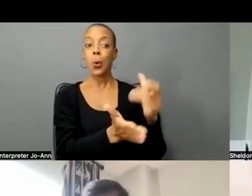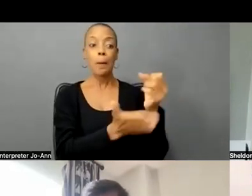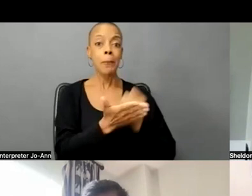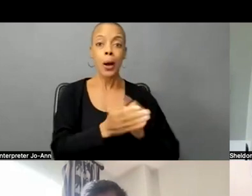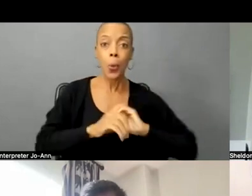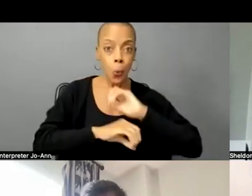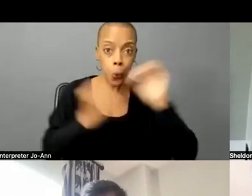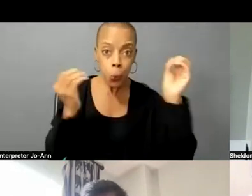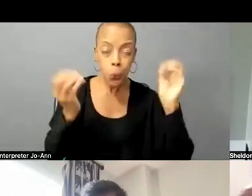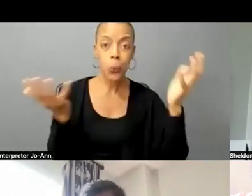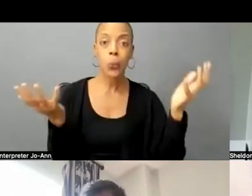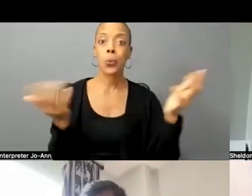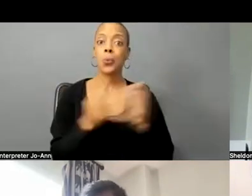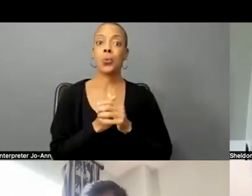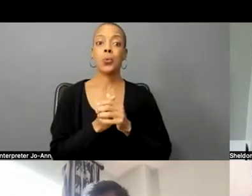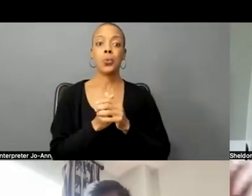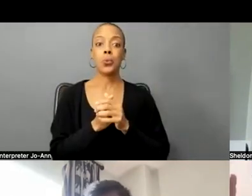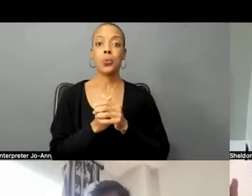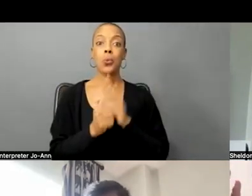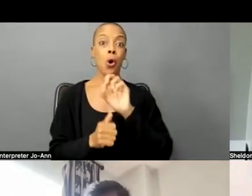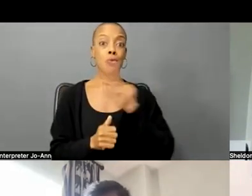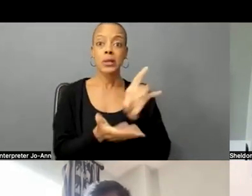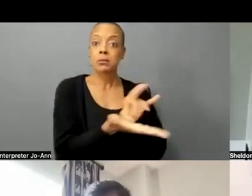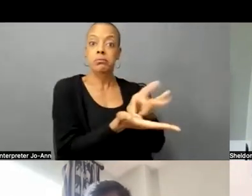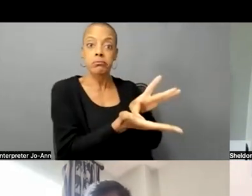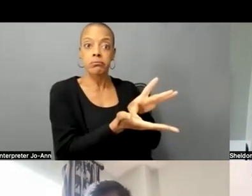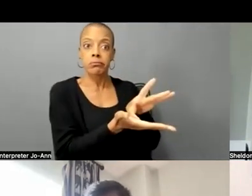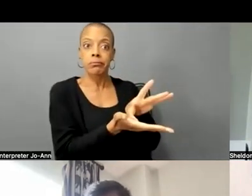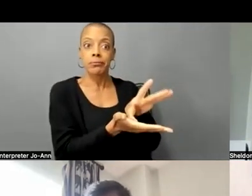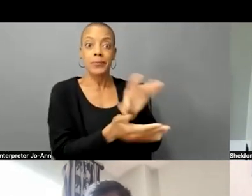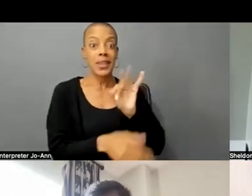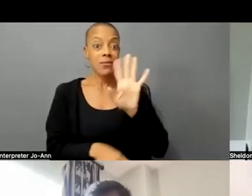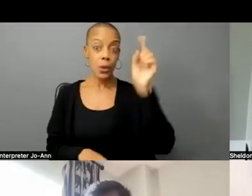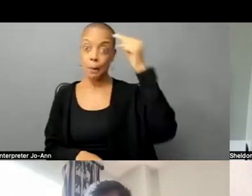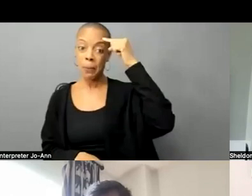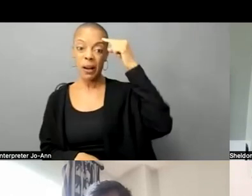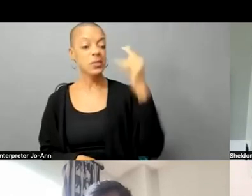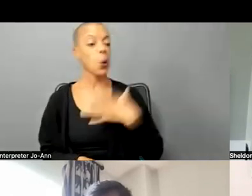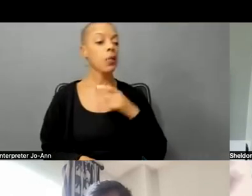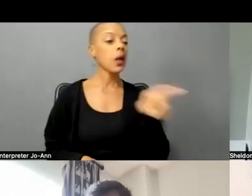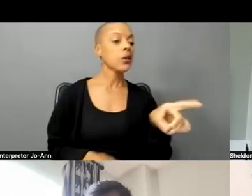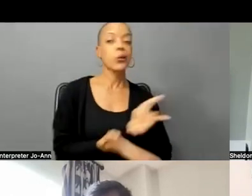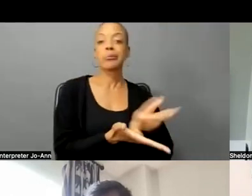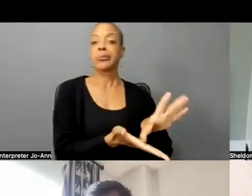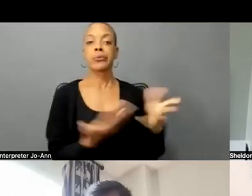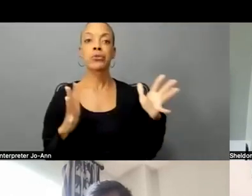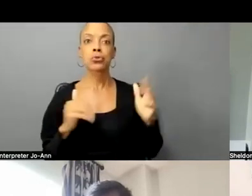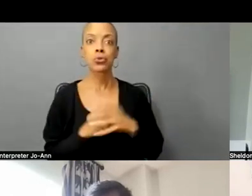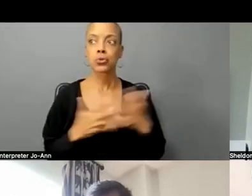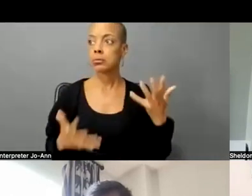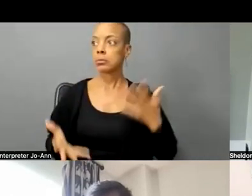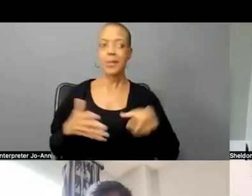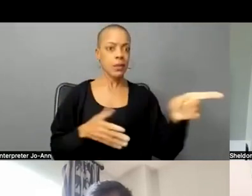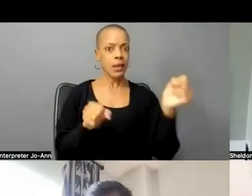are in risk of deportation because if their employer doesn't like the way that they're fighting for basic human